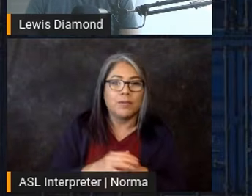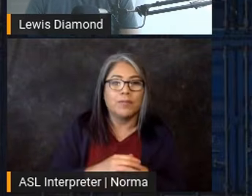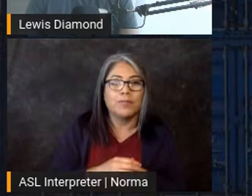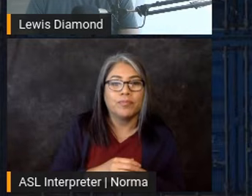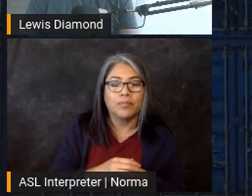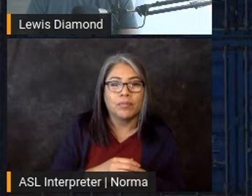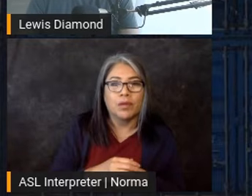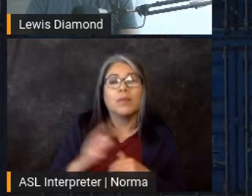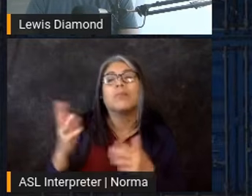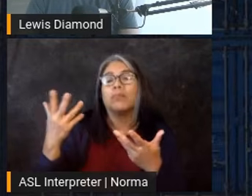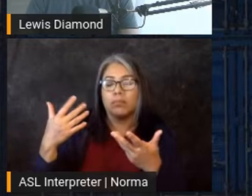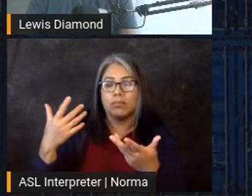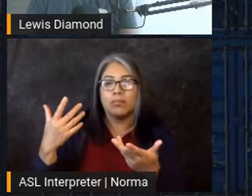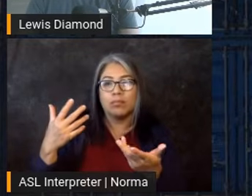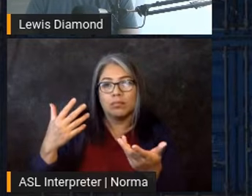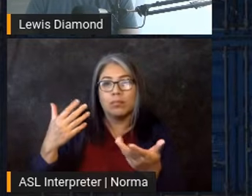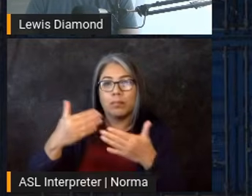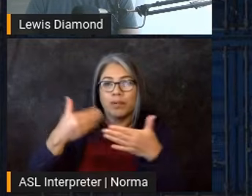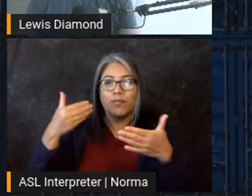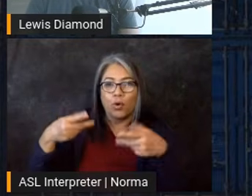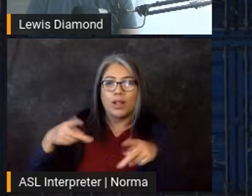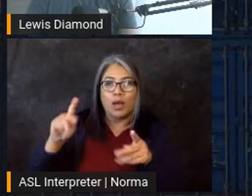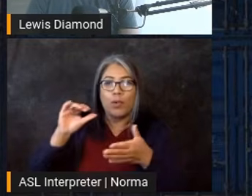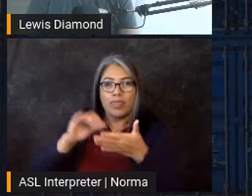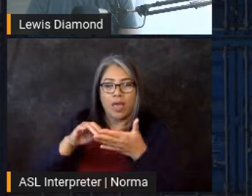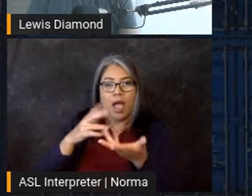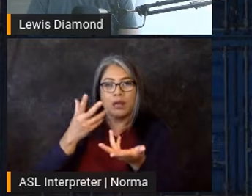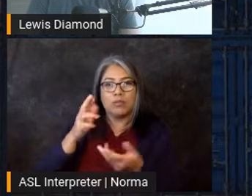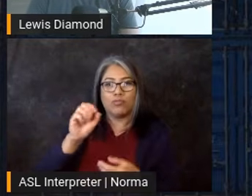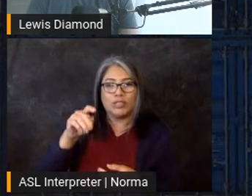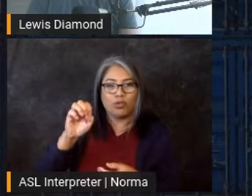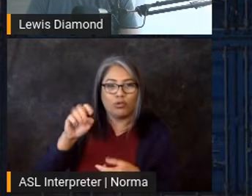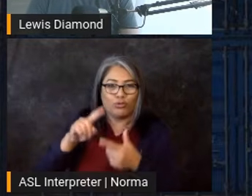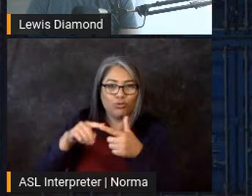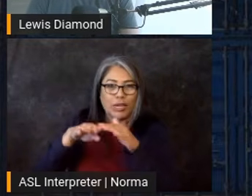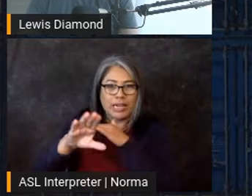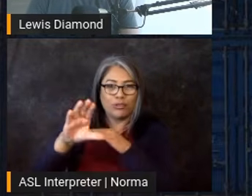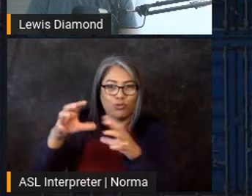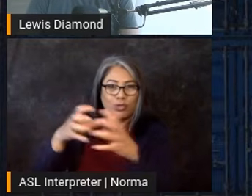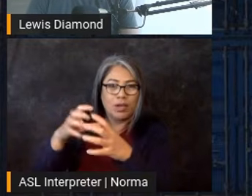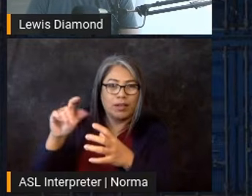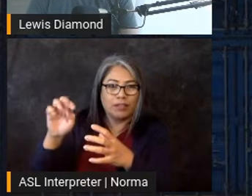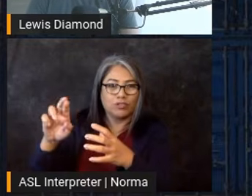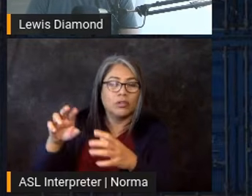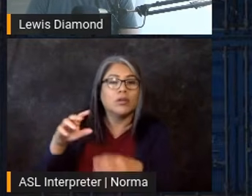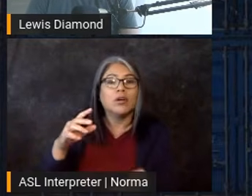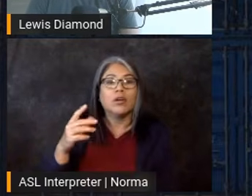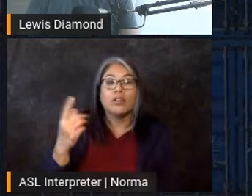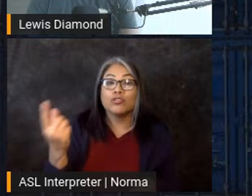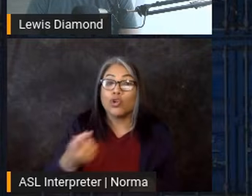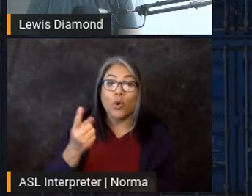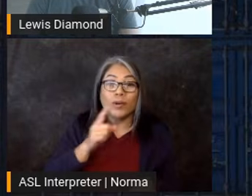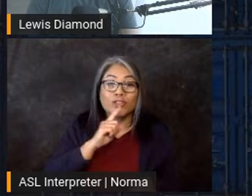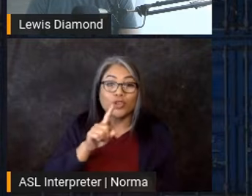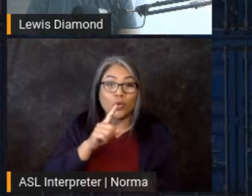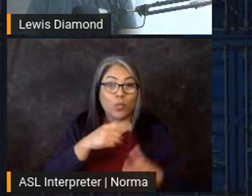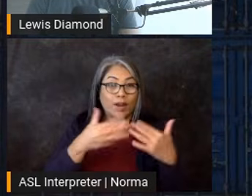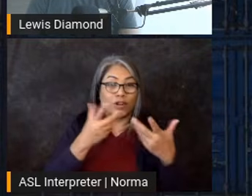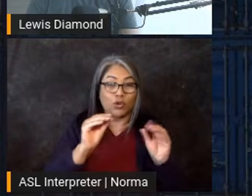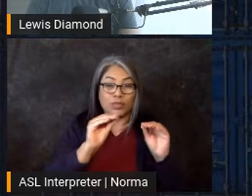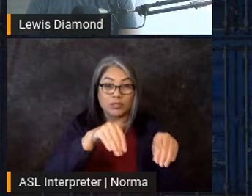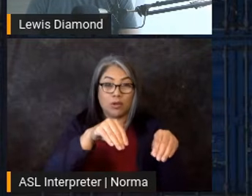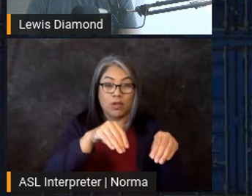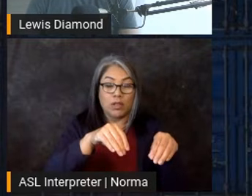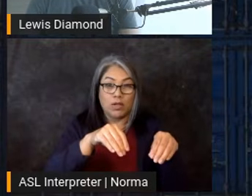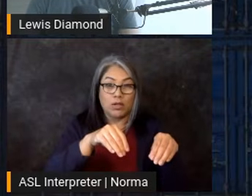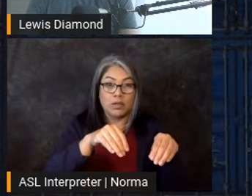before allowing that resource to get in the cluster. So you're always sure that what you're installing is